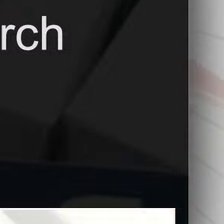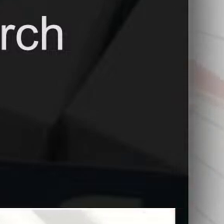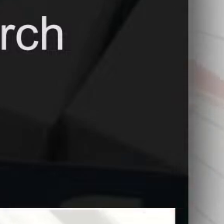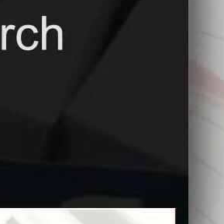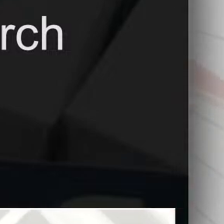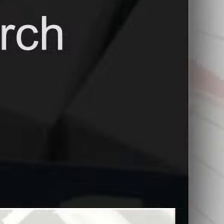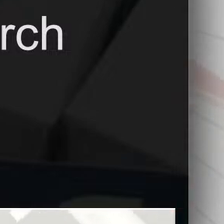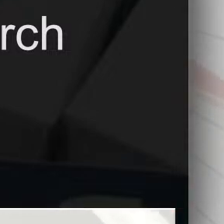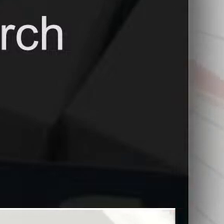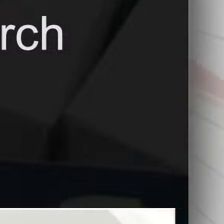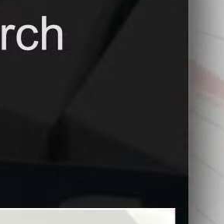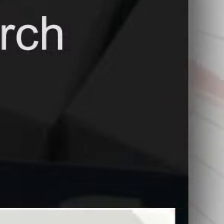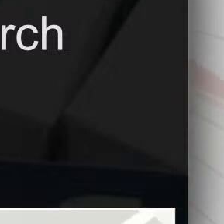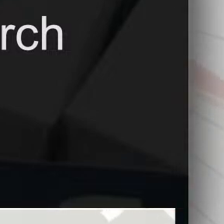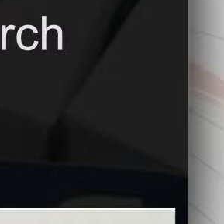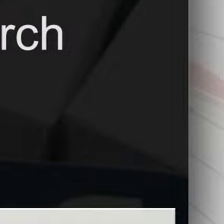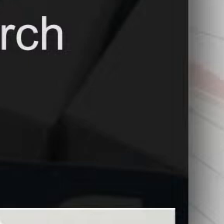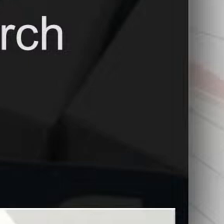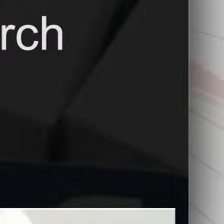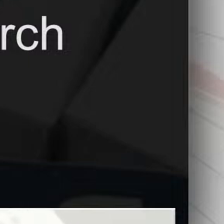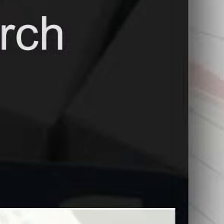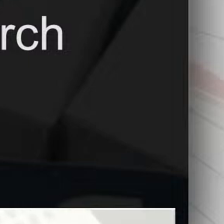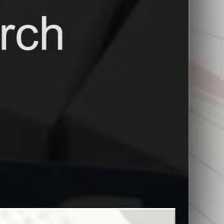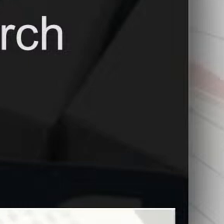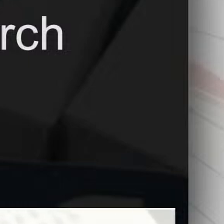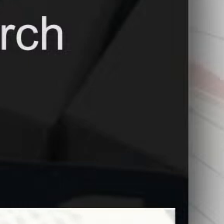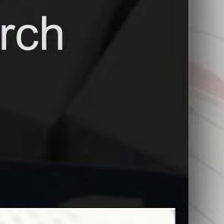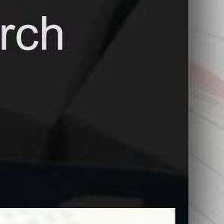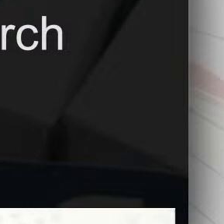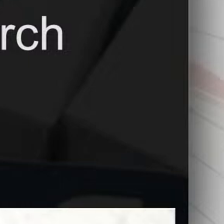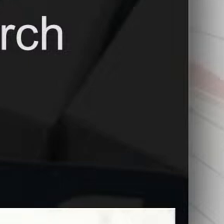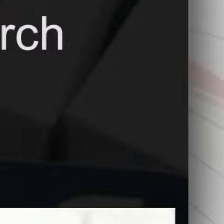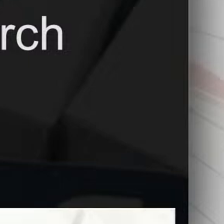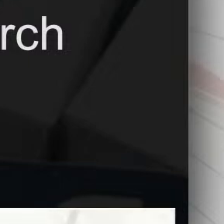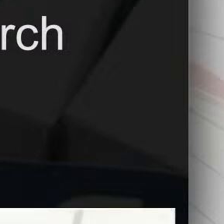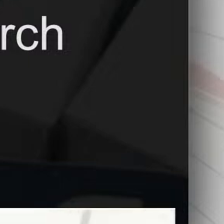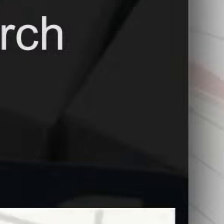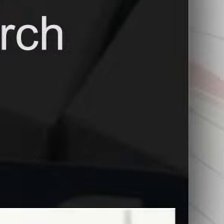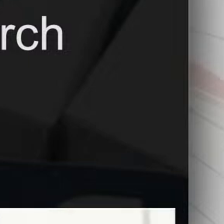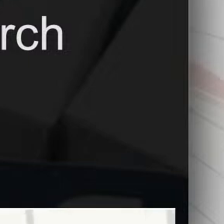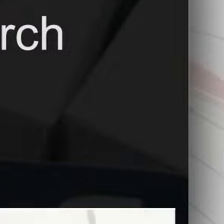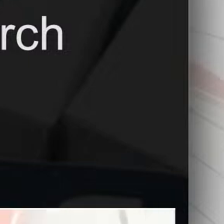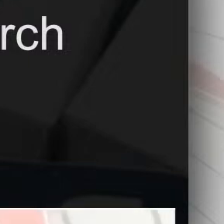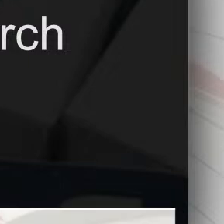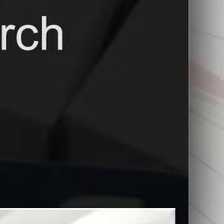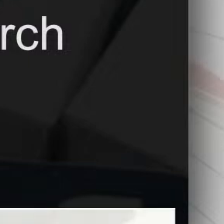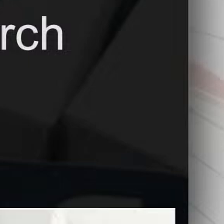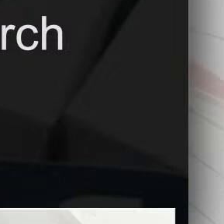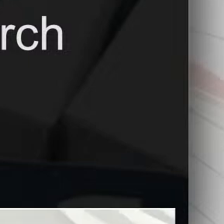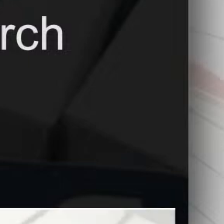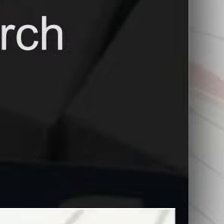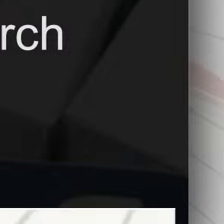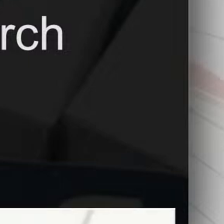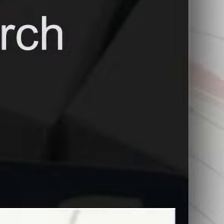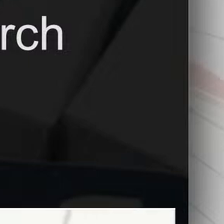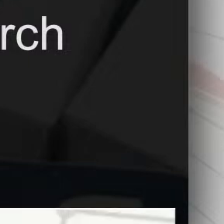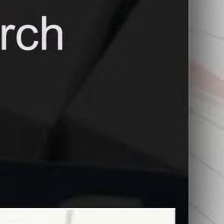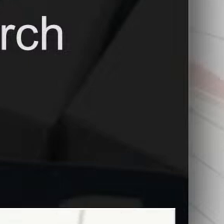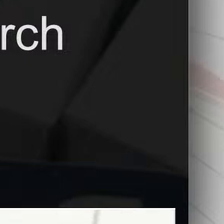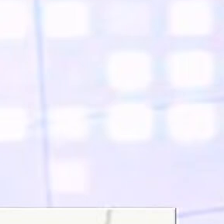also outlines the academic freedom and freedom of scientific research.